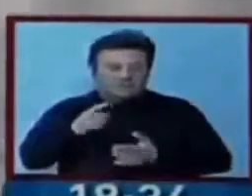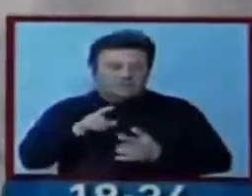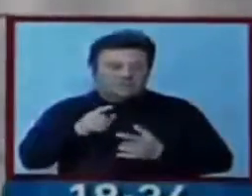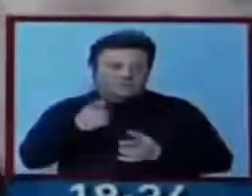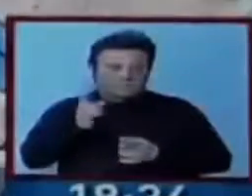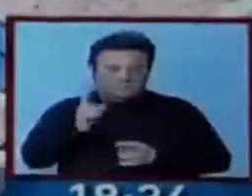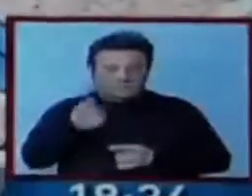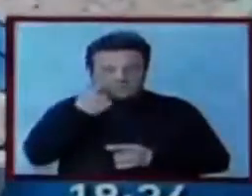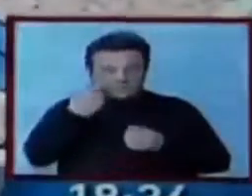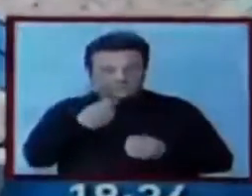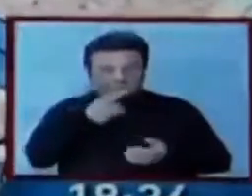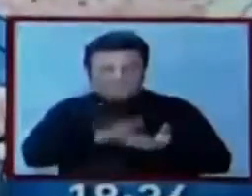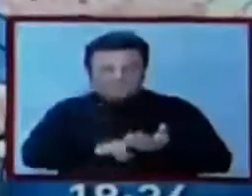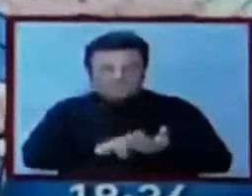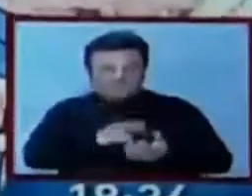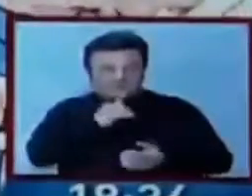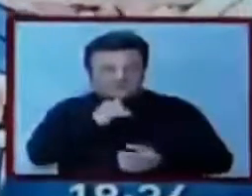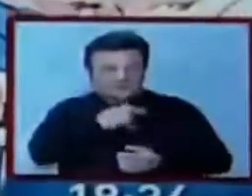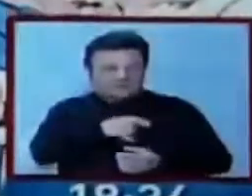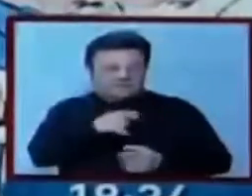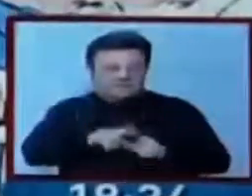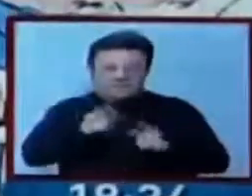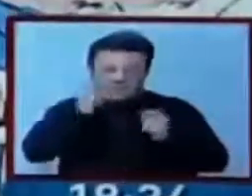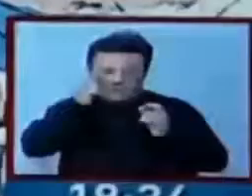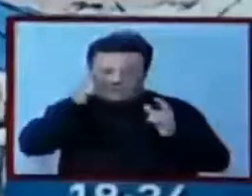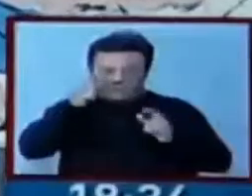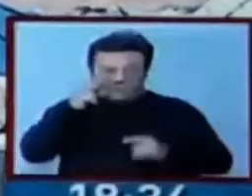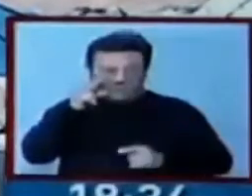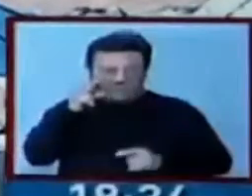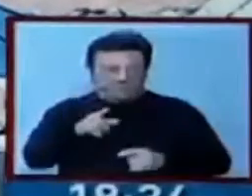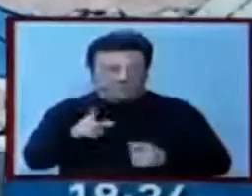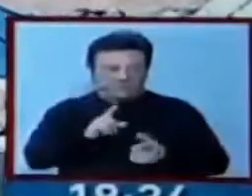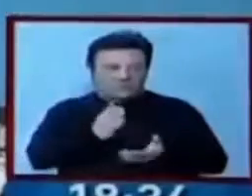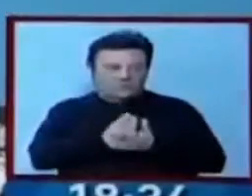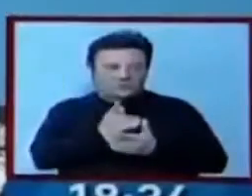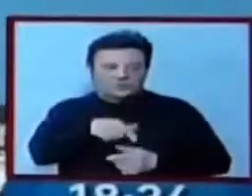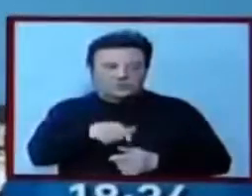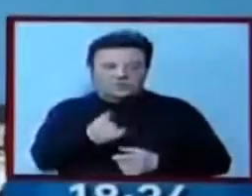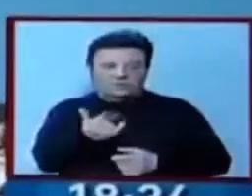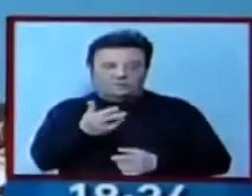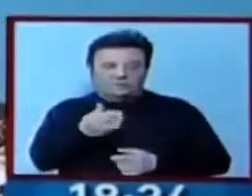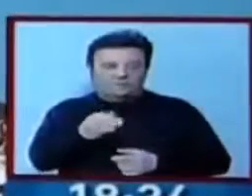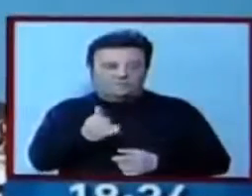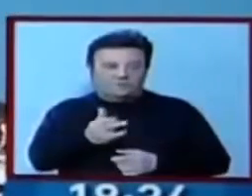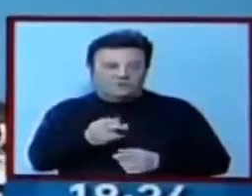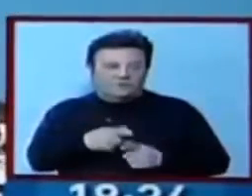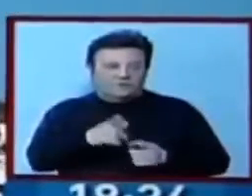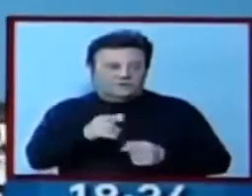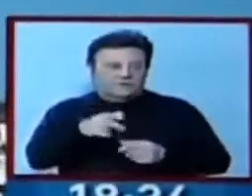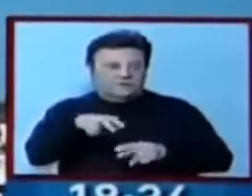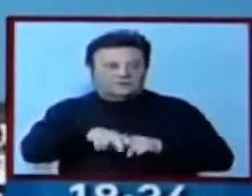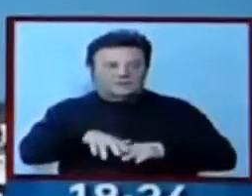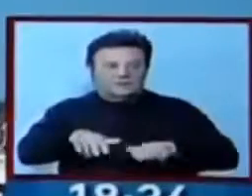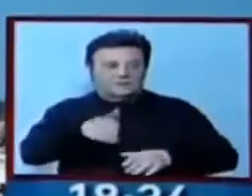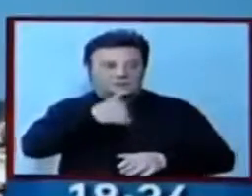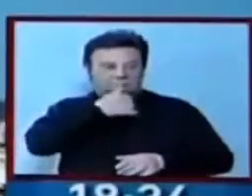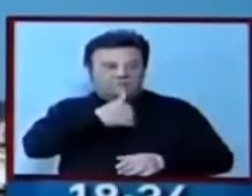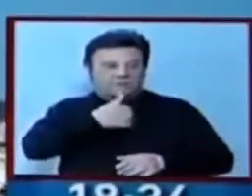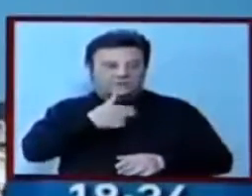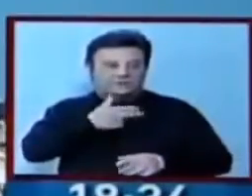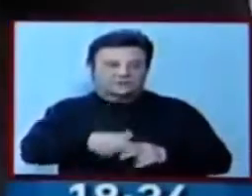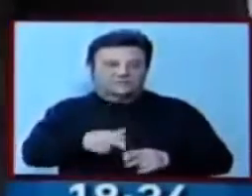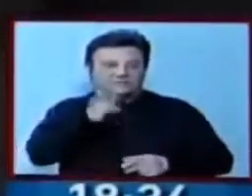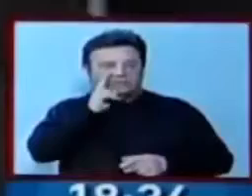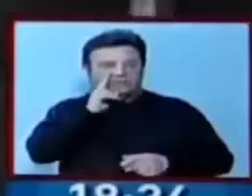Algarve. It's going to open your eyes as to it's not just Albufeira and sitting, on the beach drinking a beer, watching for the flat